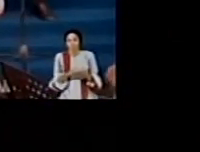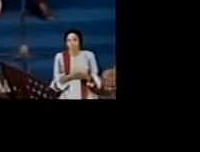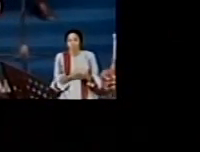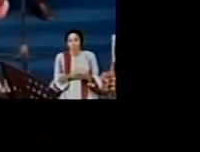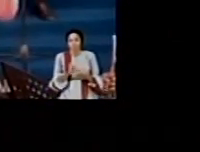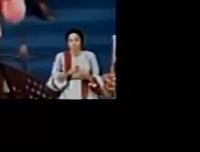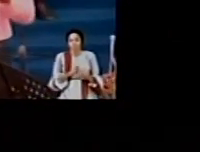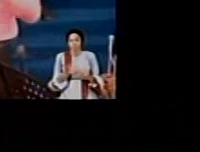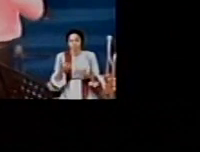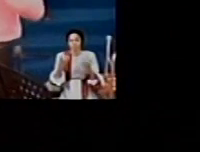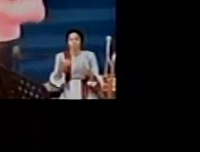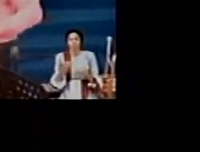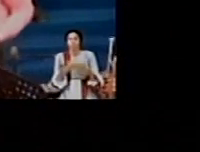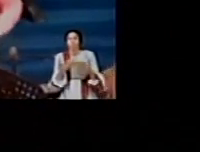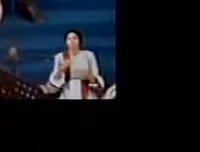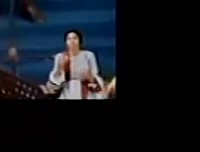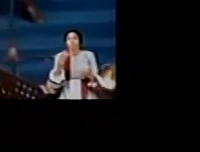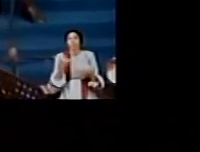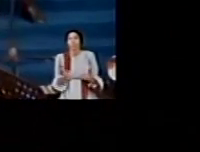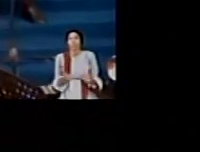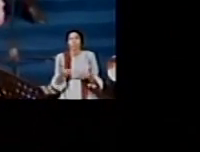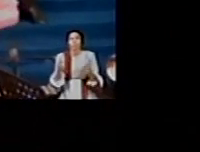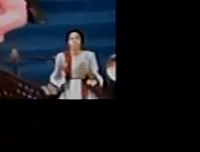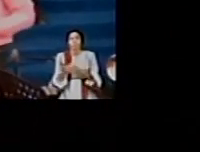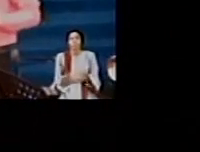I come before you today.